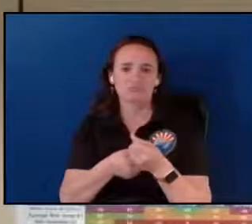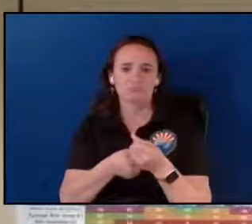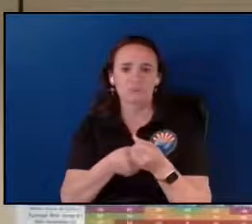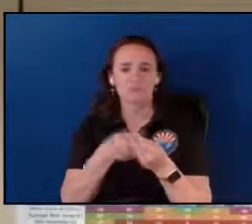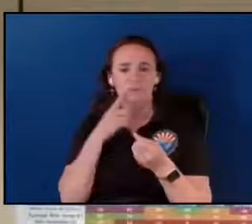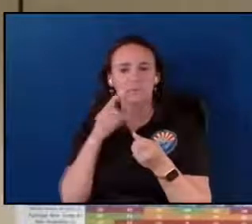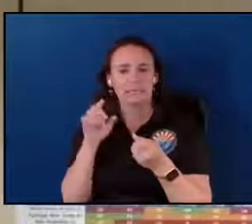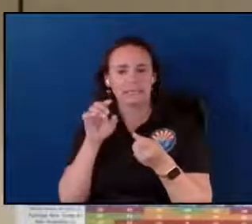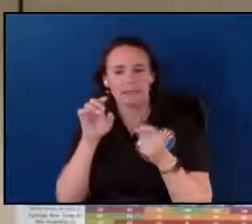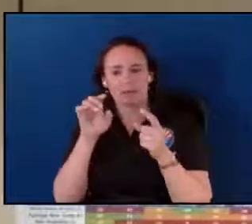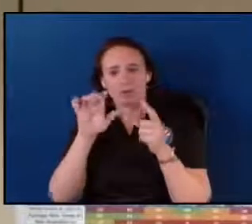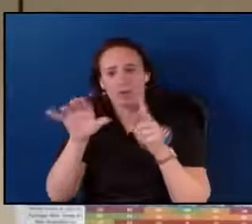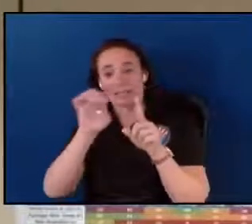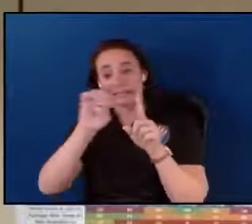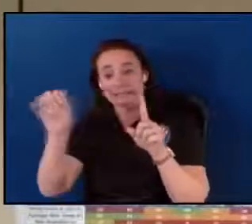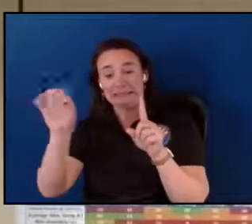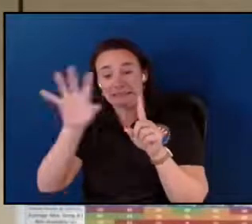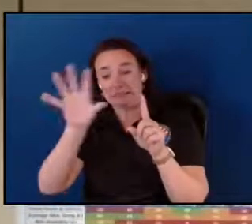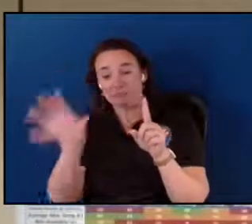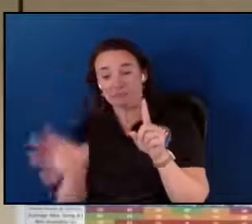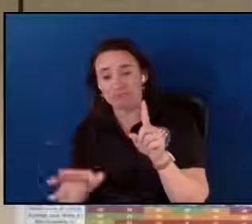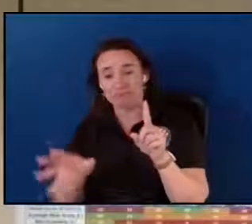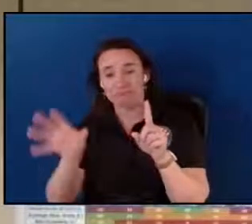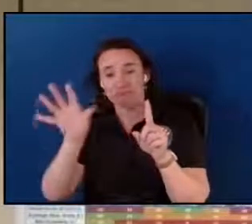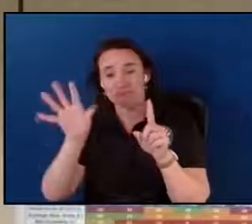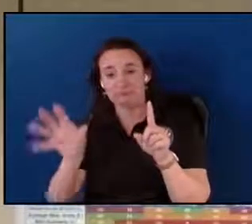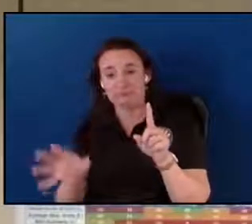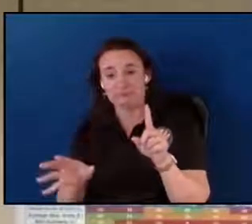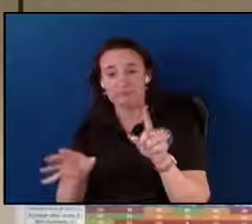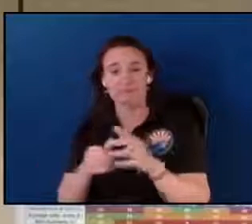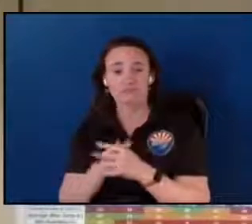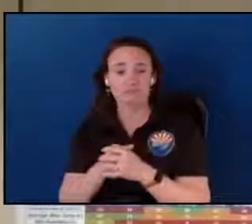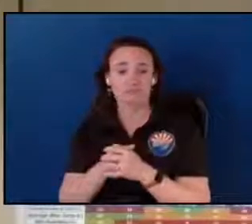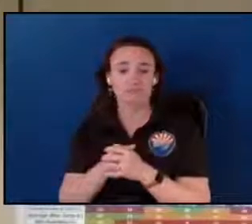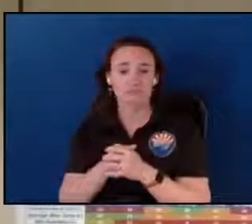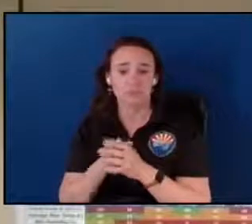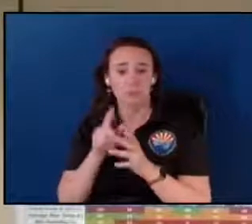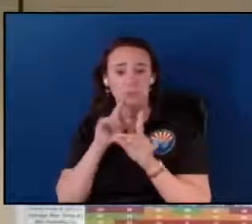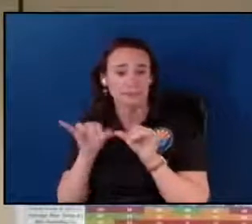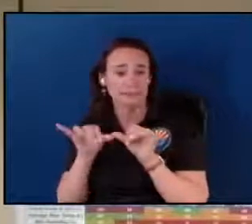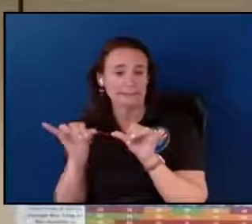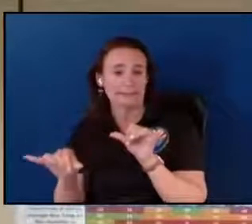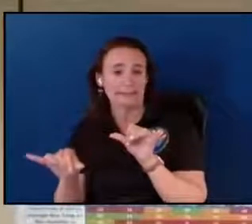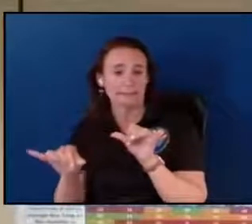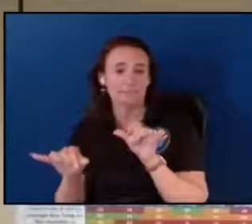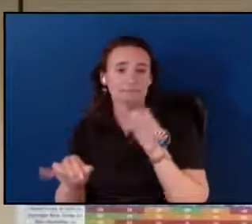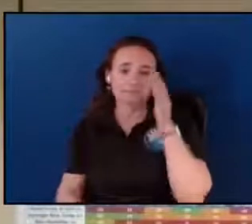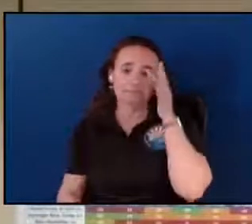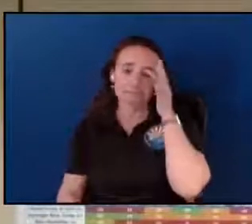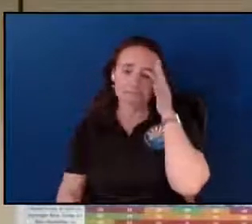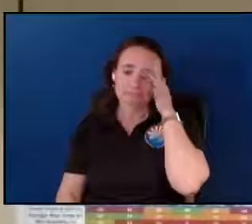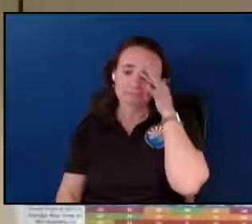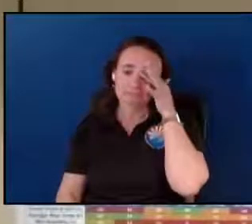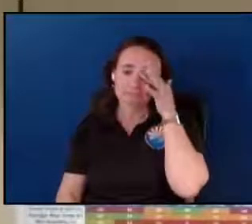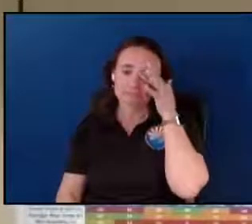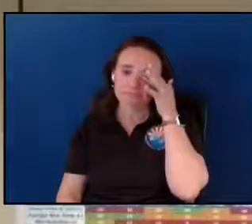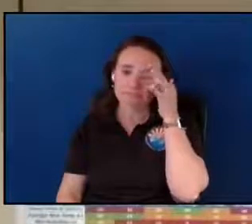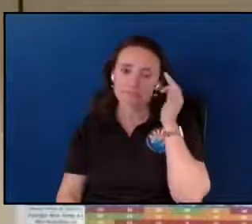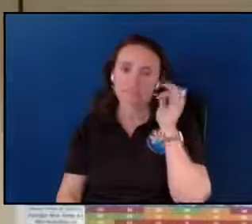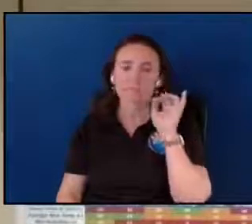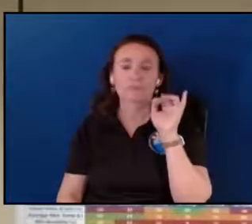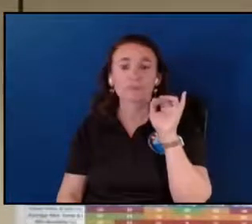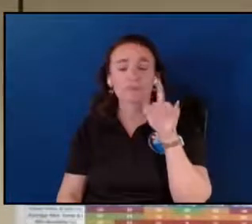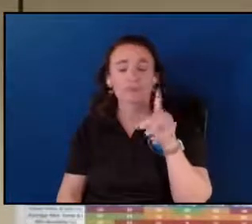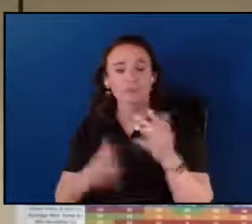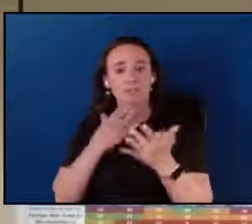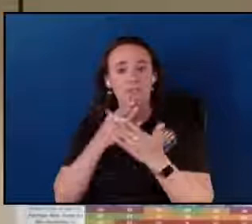here that this portion will all stay contained, even with the winds. Some good work, again, up